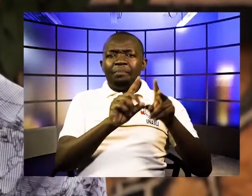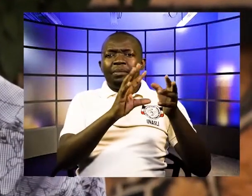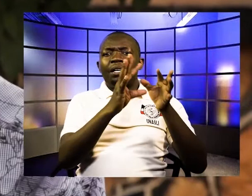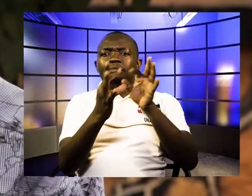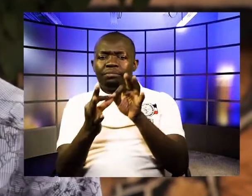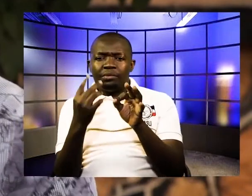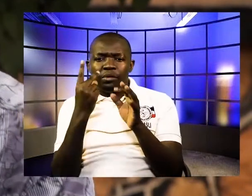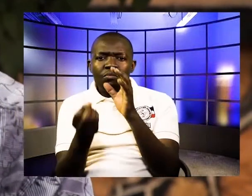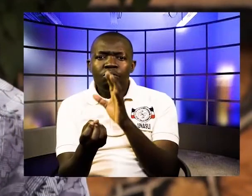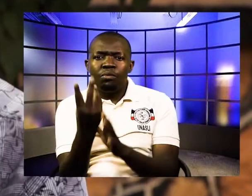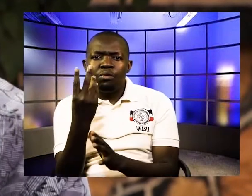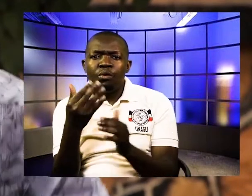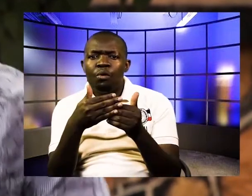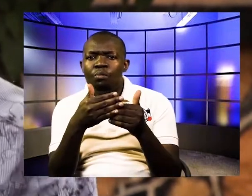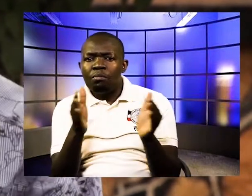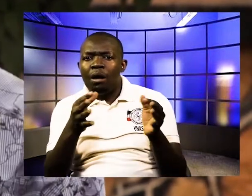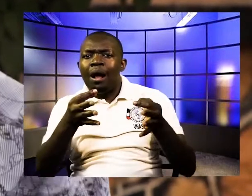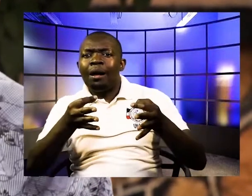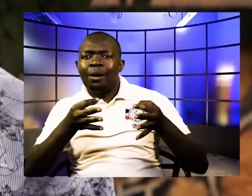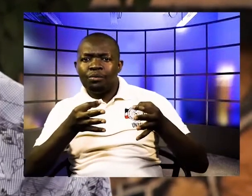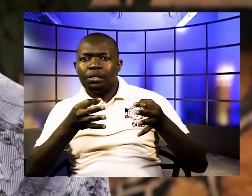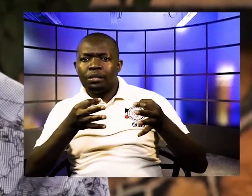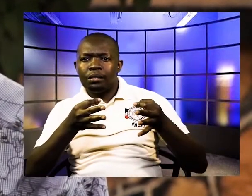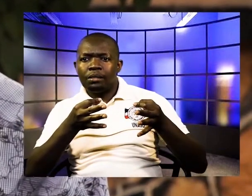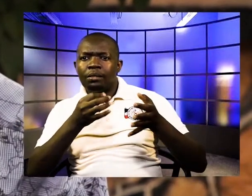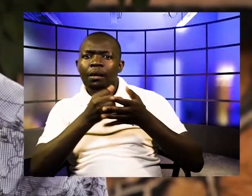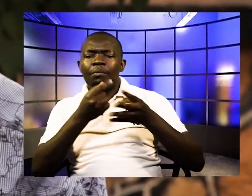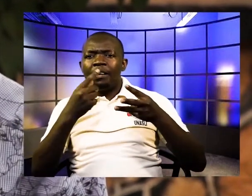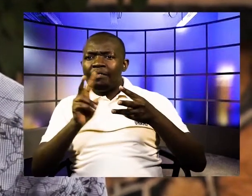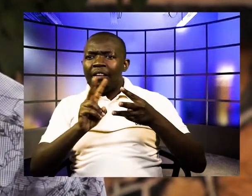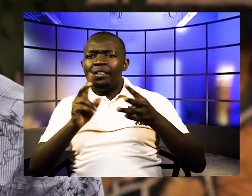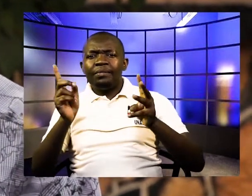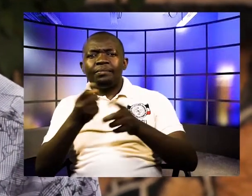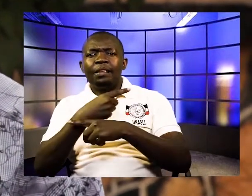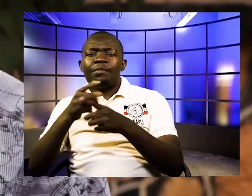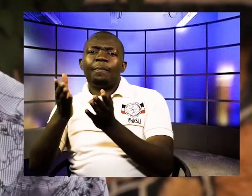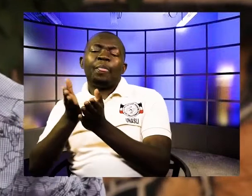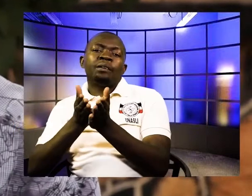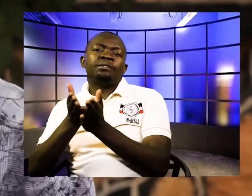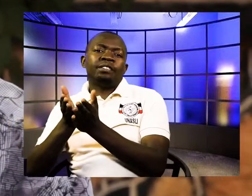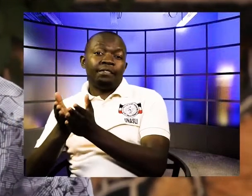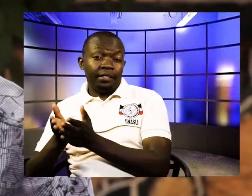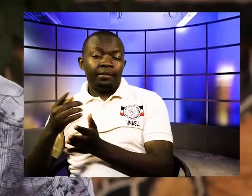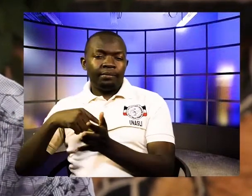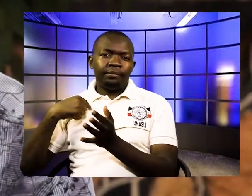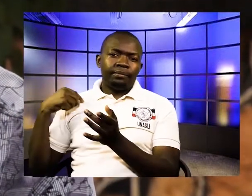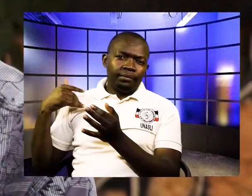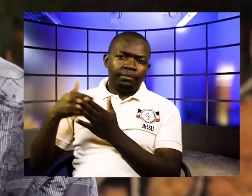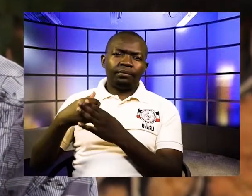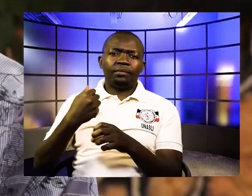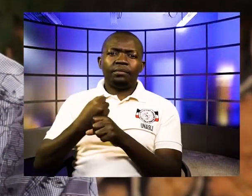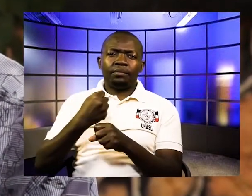bank accounts, but also link them to credit services. And we have been working in this